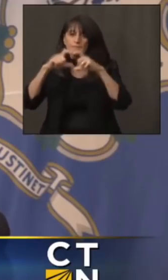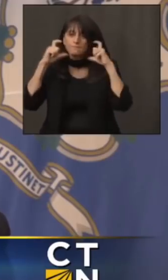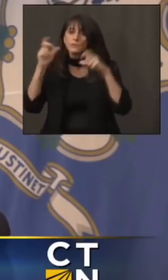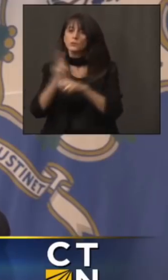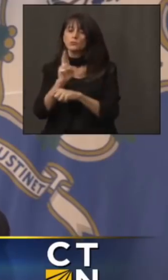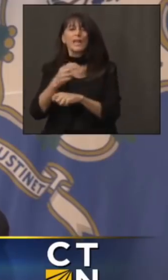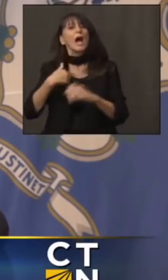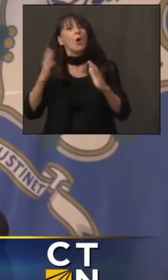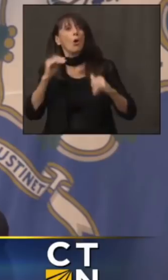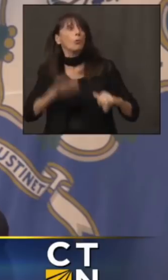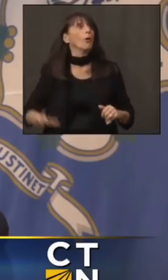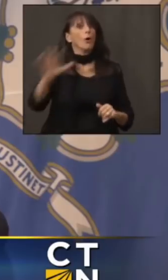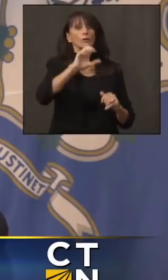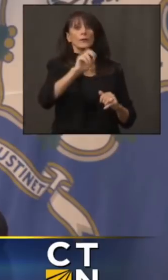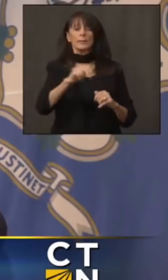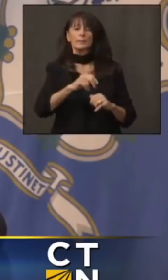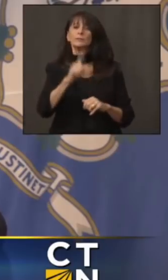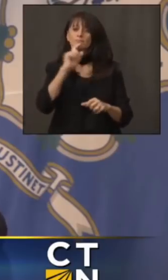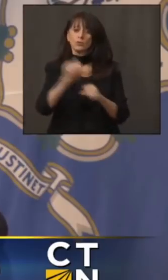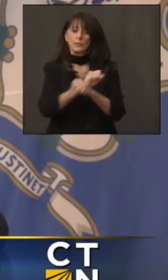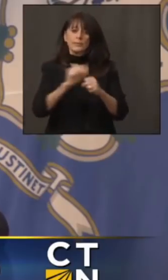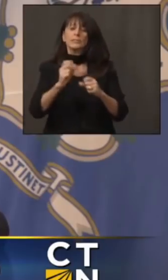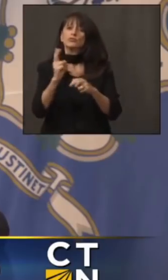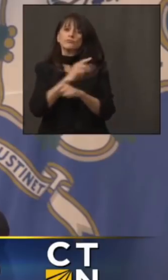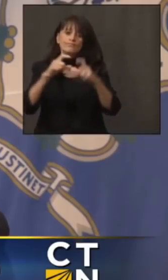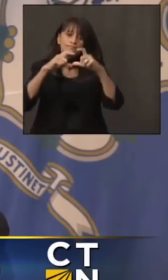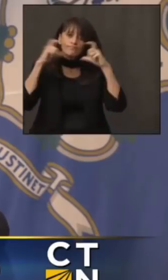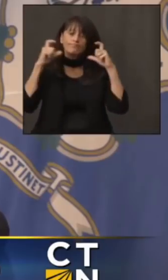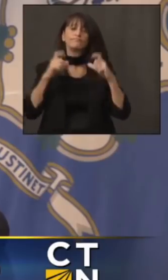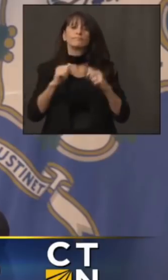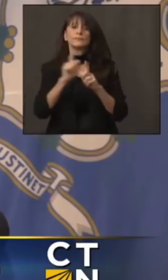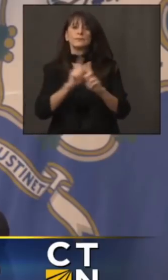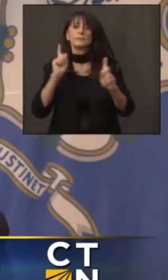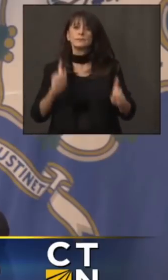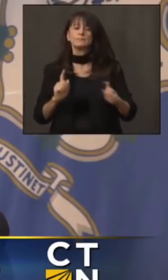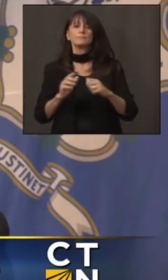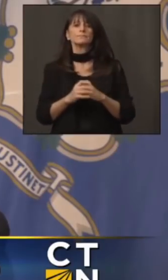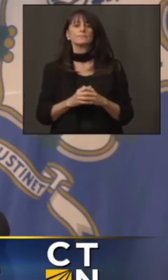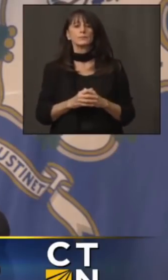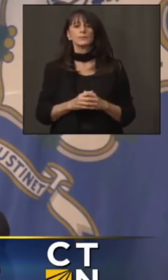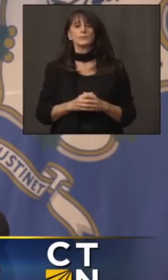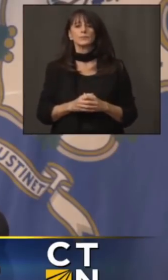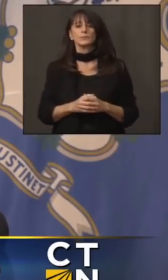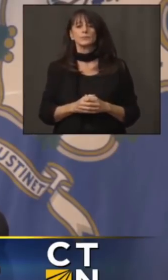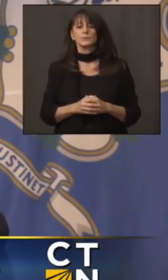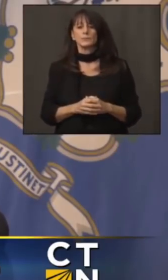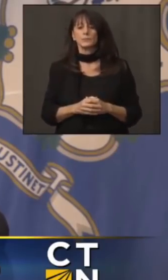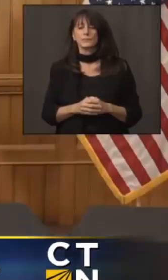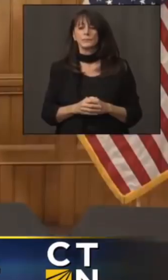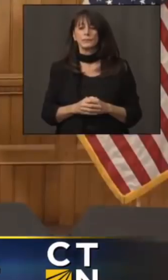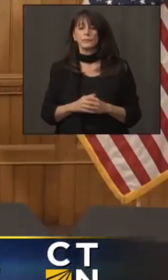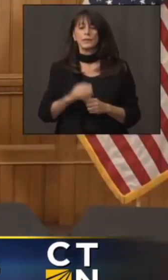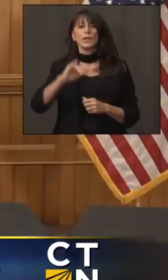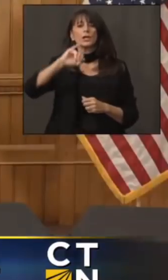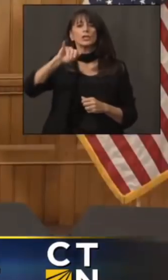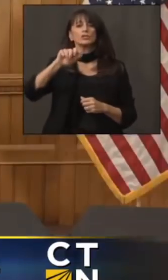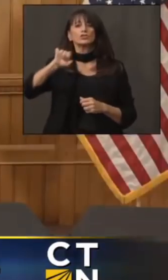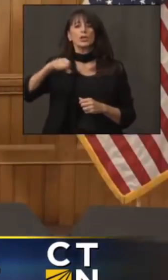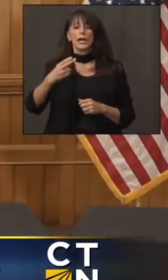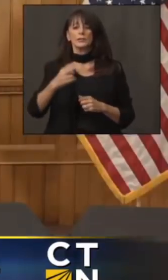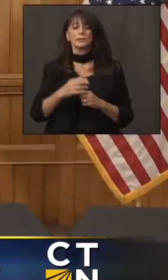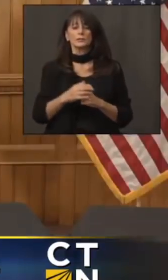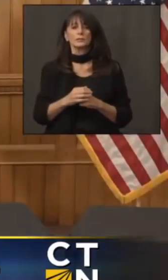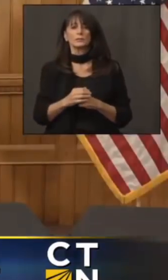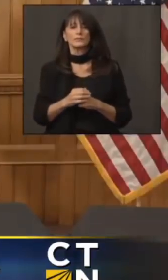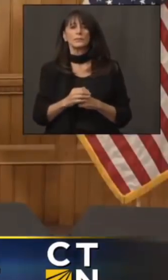really hope. I can't tell you about Dodd Center or other places. Yeah, I could just add, our